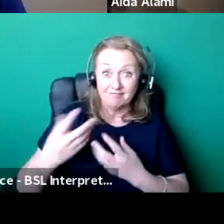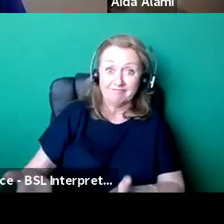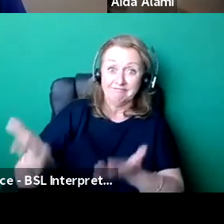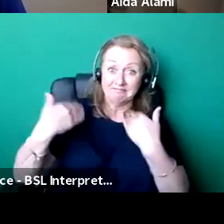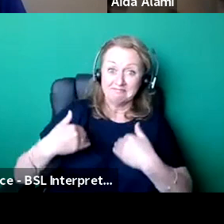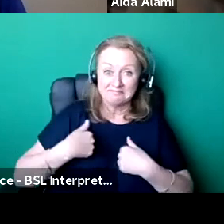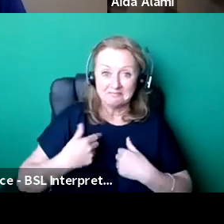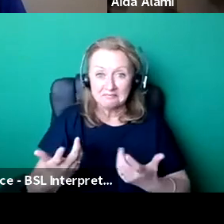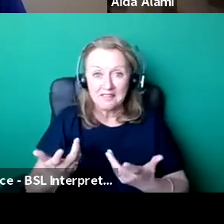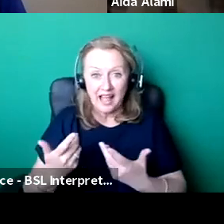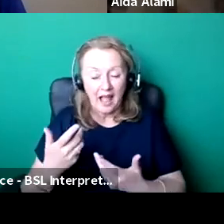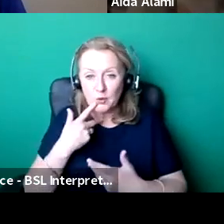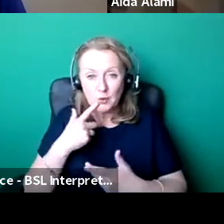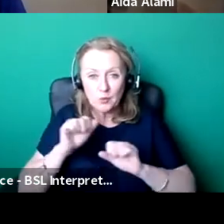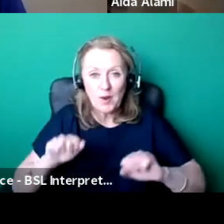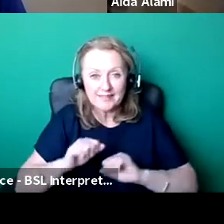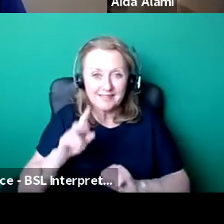I cannot wait. And